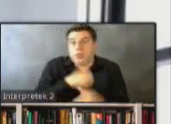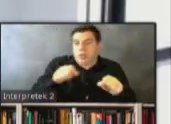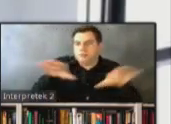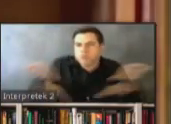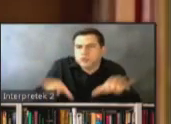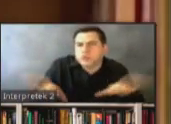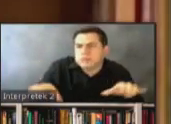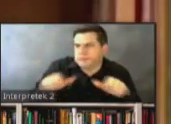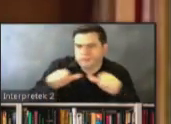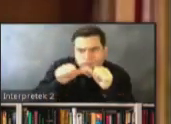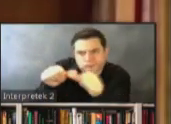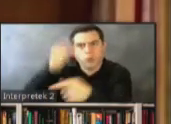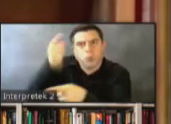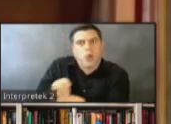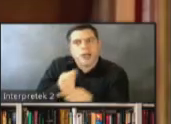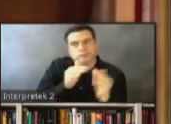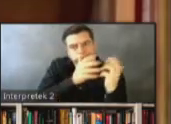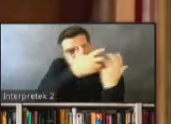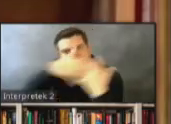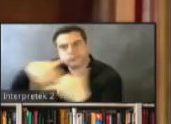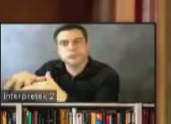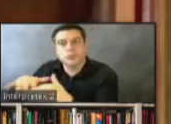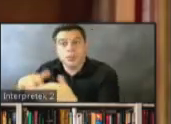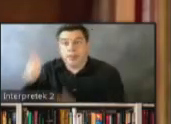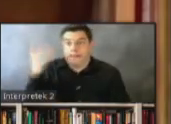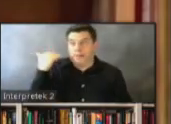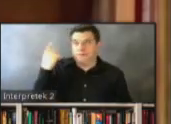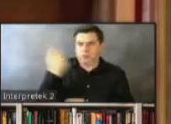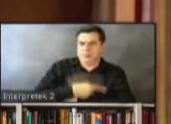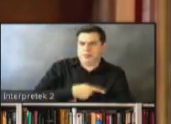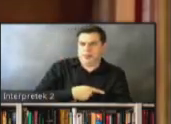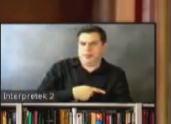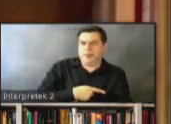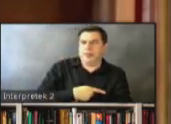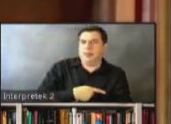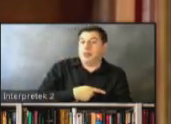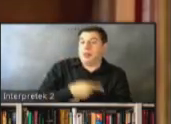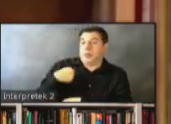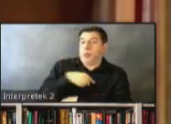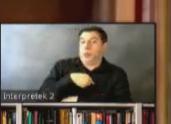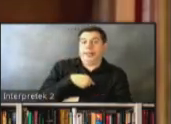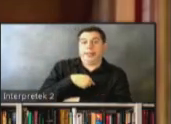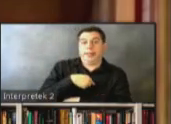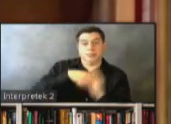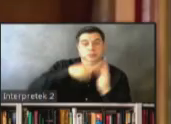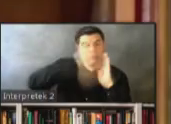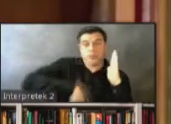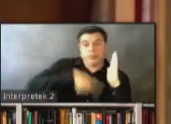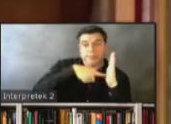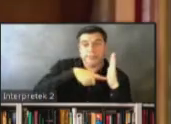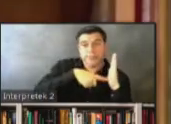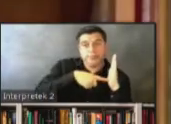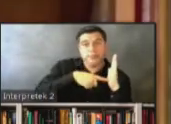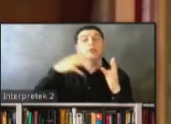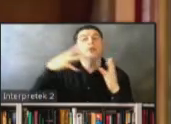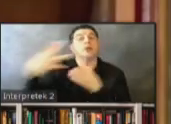Because we are. I mean, earlier today we moved forward on drafting an exclusionary zoning policy. We would be past ADU, but I think this reaffirms that